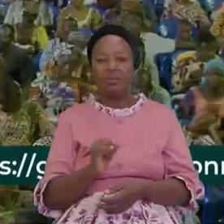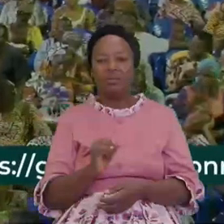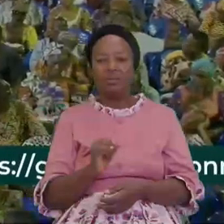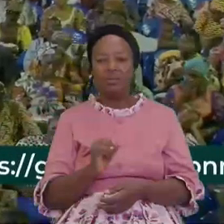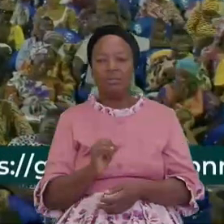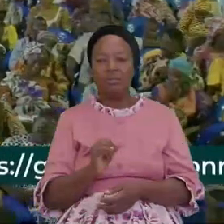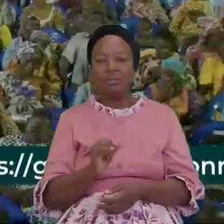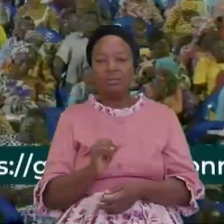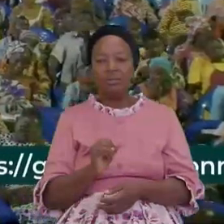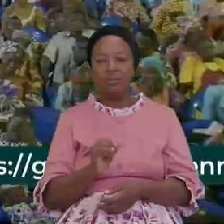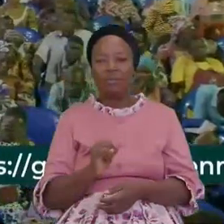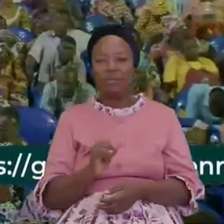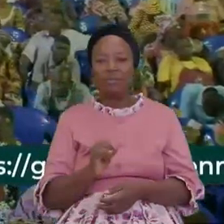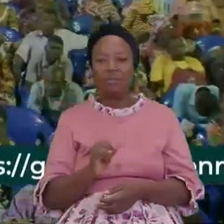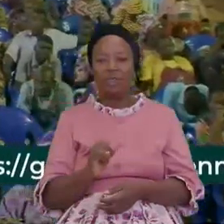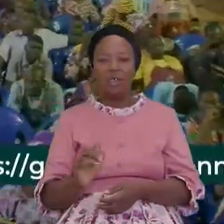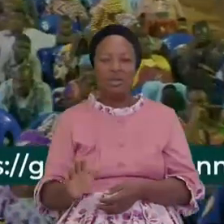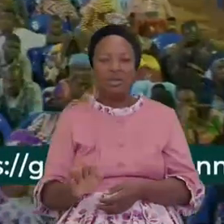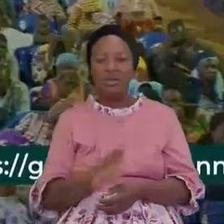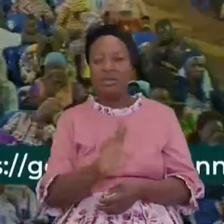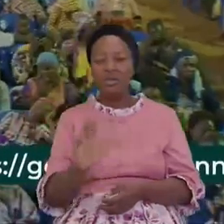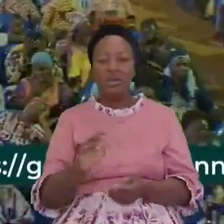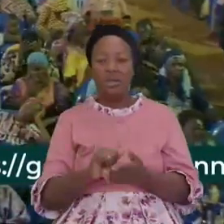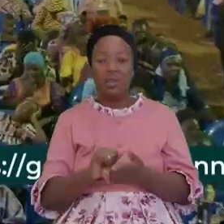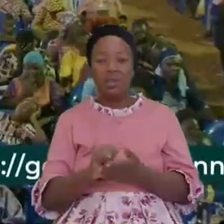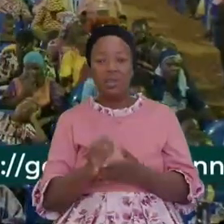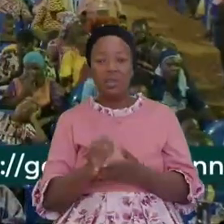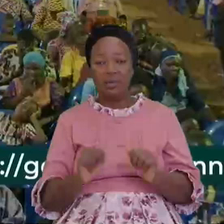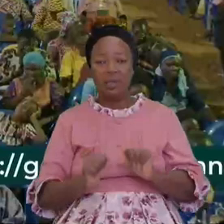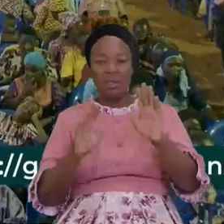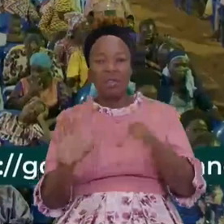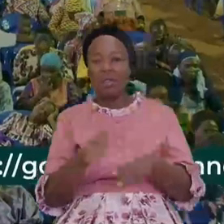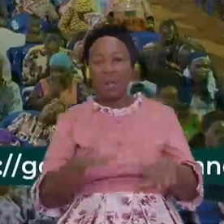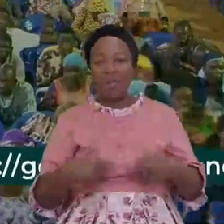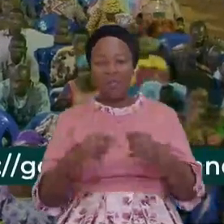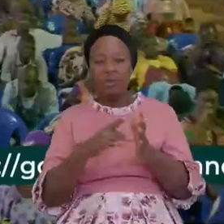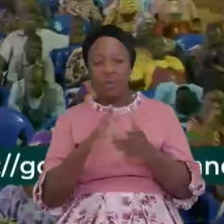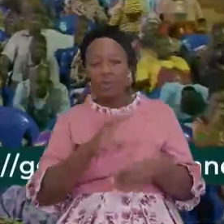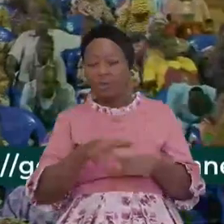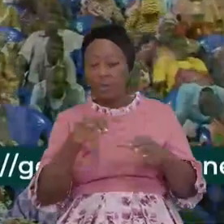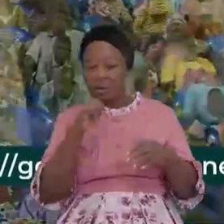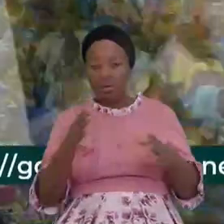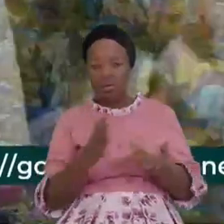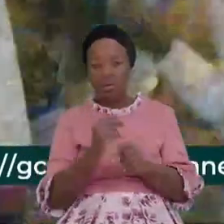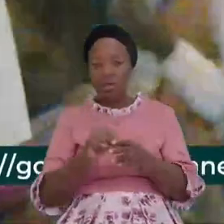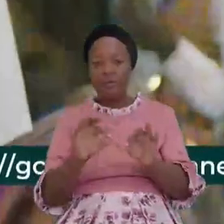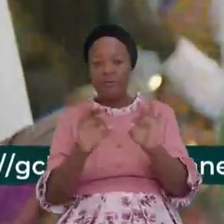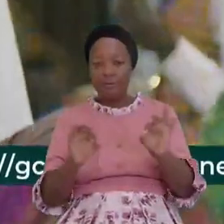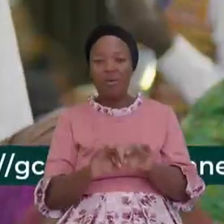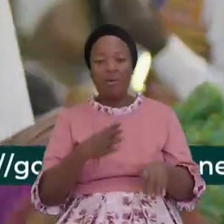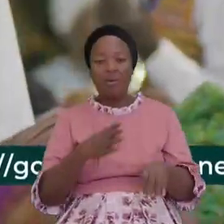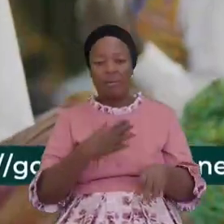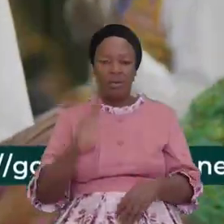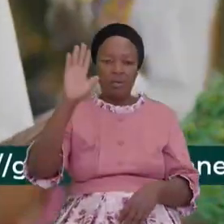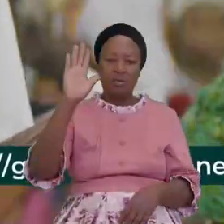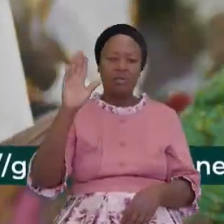faites signe qu'on vous amène l'affiche. Those who have given their lives to Christ, if you have not yet received the form,